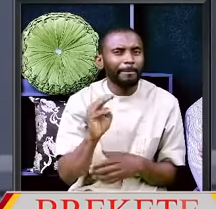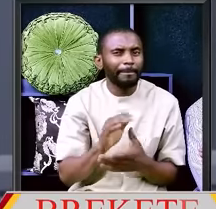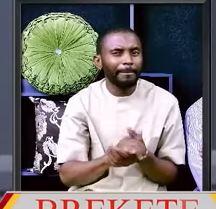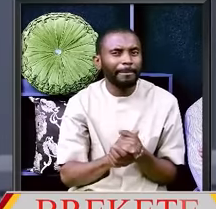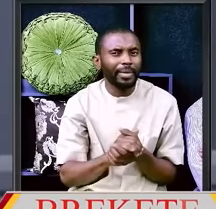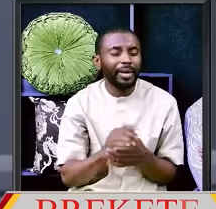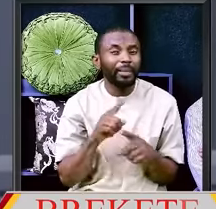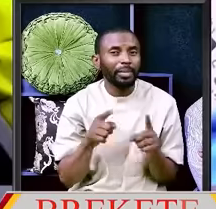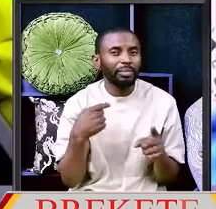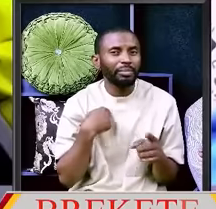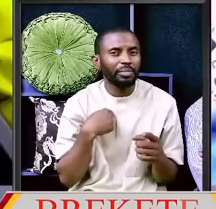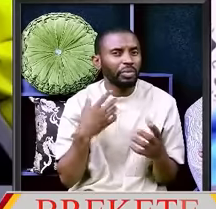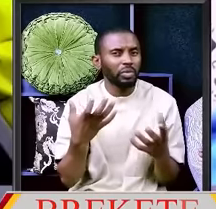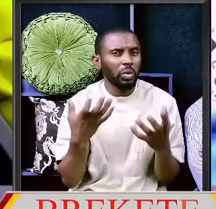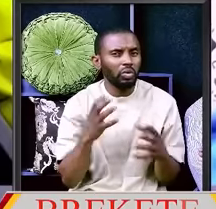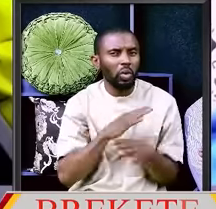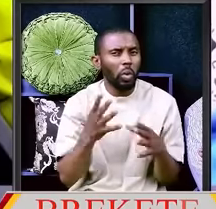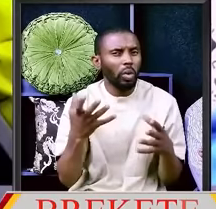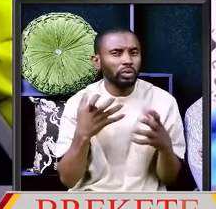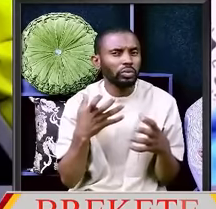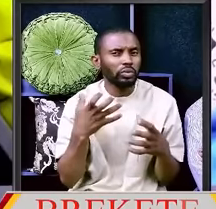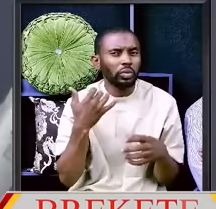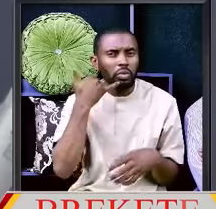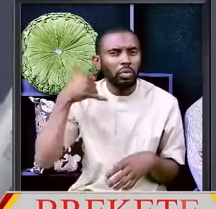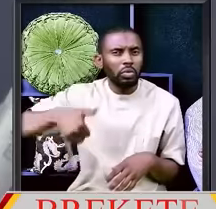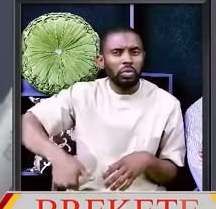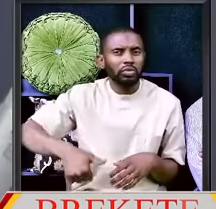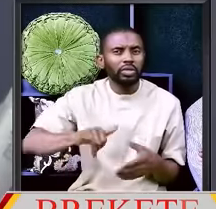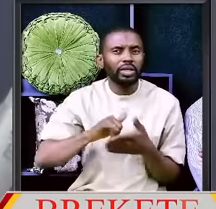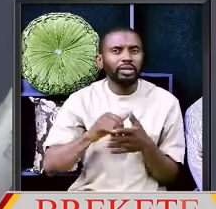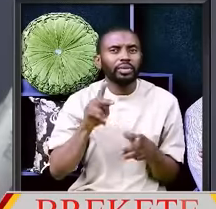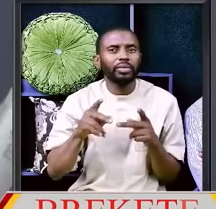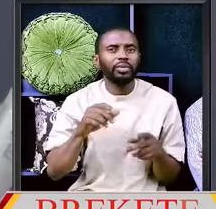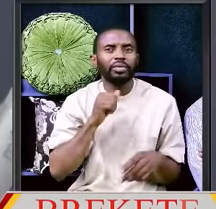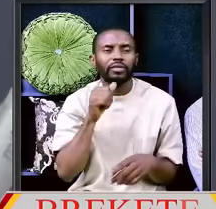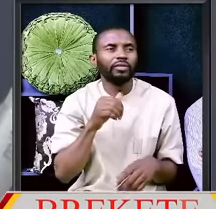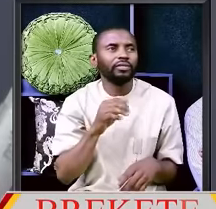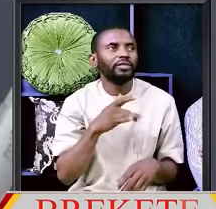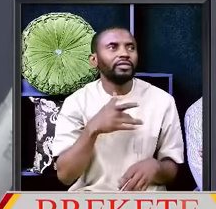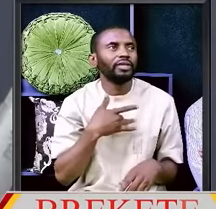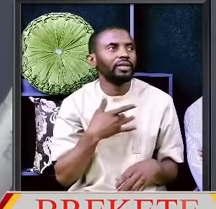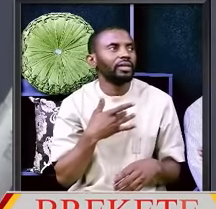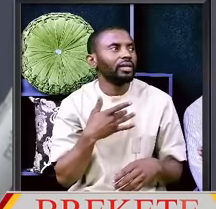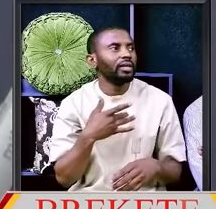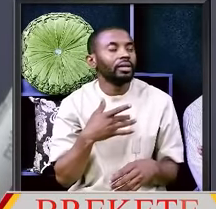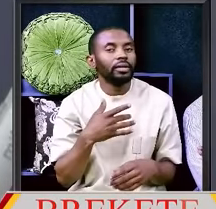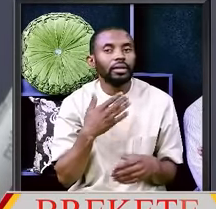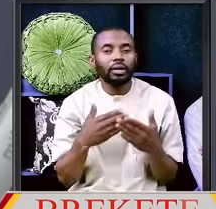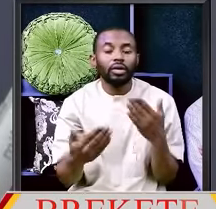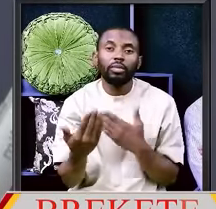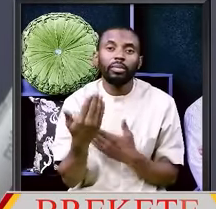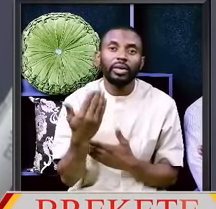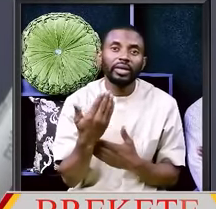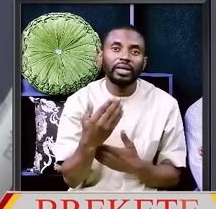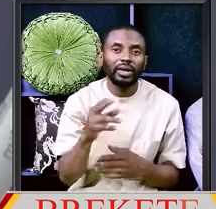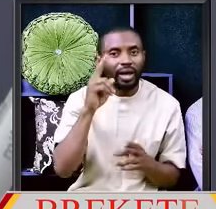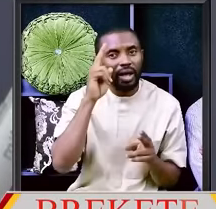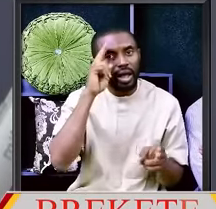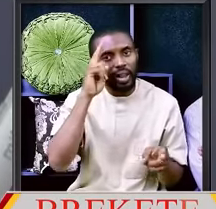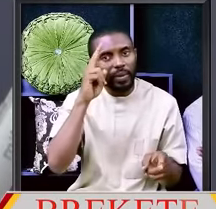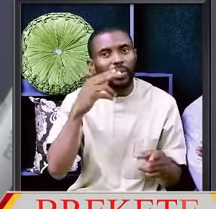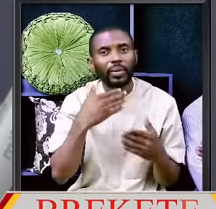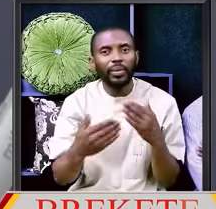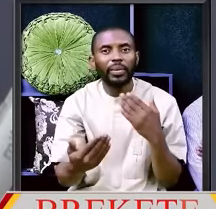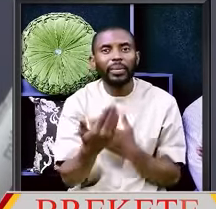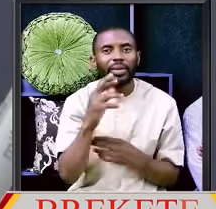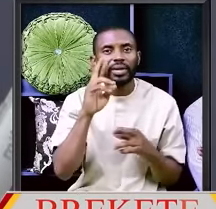But I know one cut and make you know be like say person. Hello, good morning. Hello, good morning,